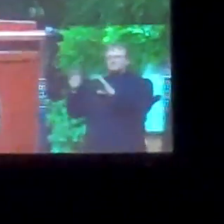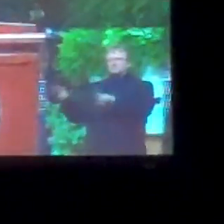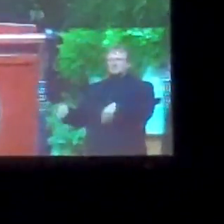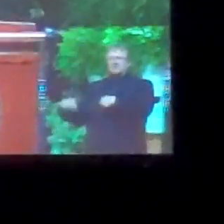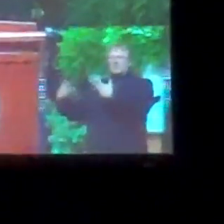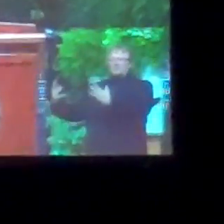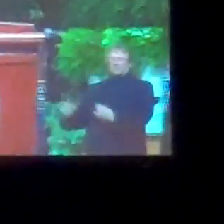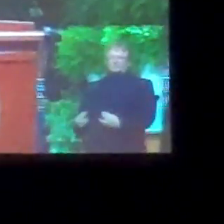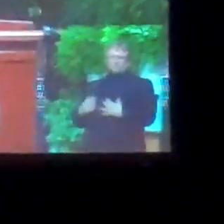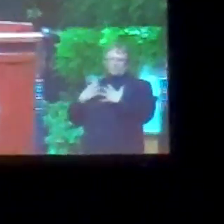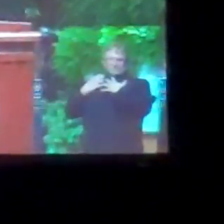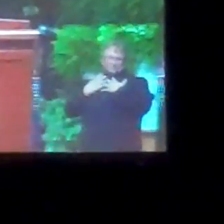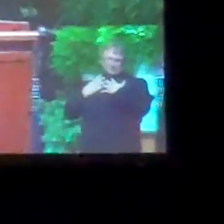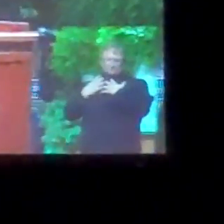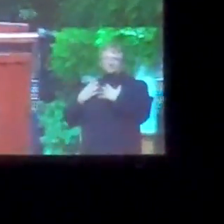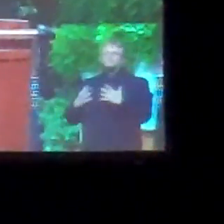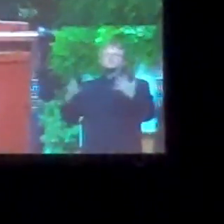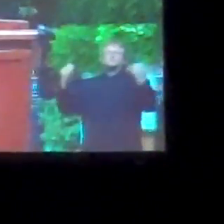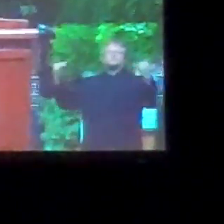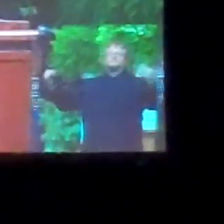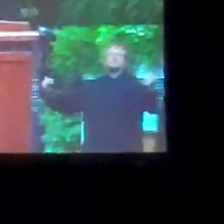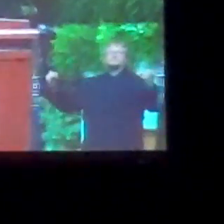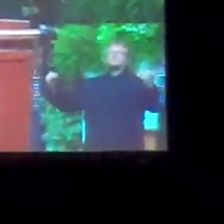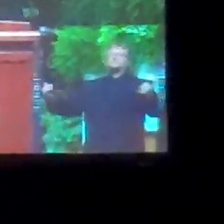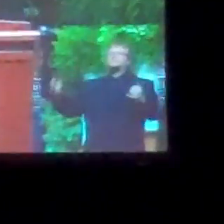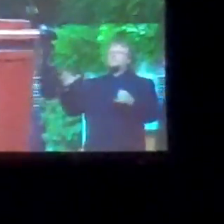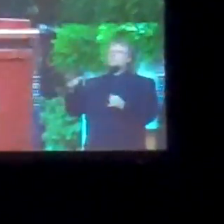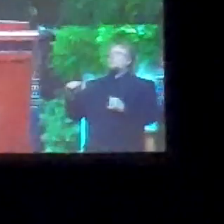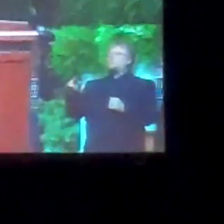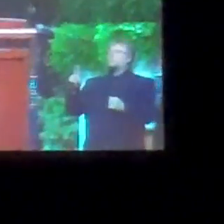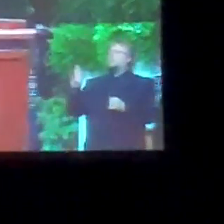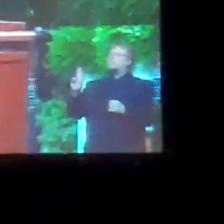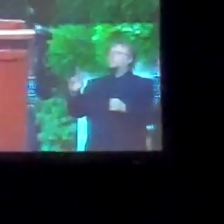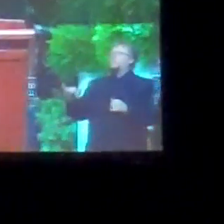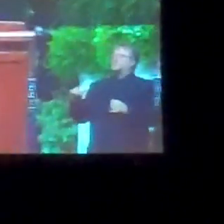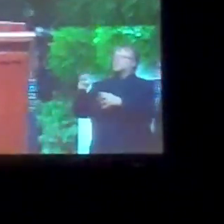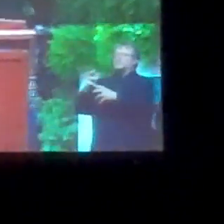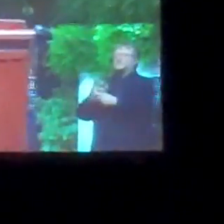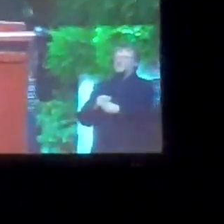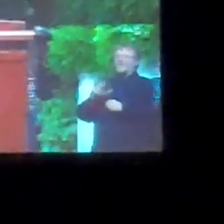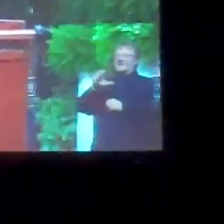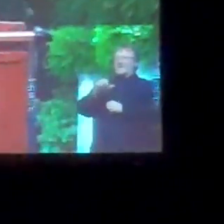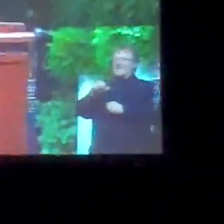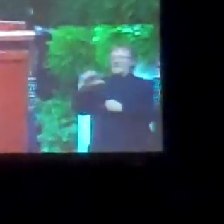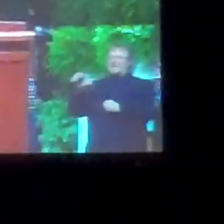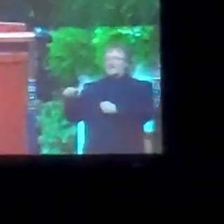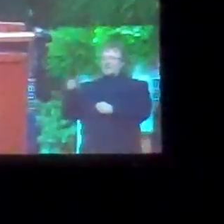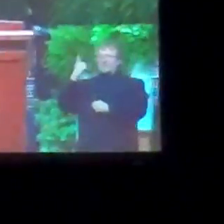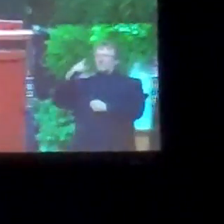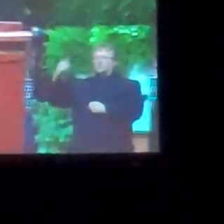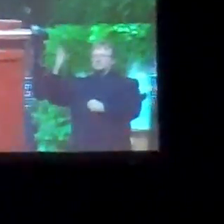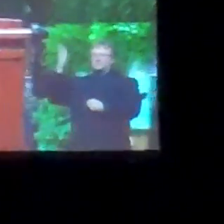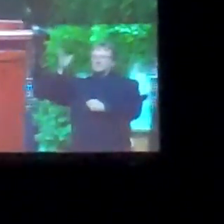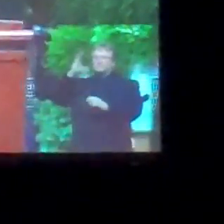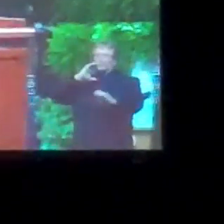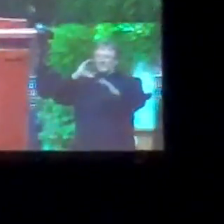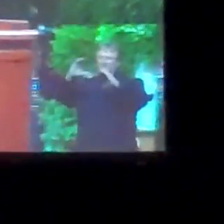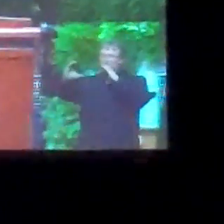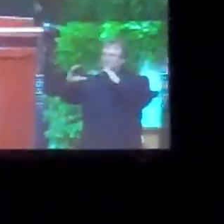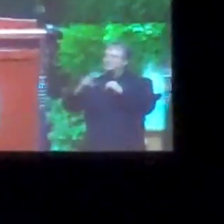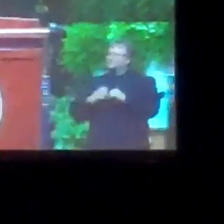her inspiration. Today, Aubrey is receiving an Associate in Arts degree in Speech